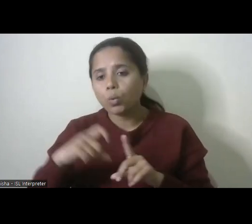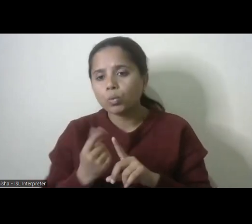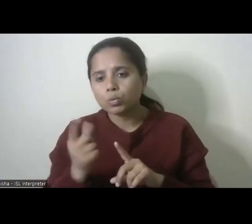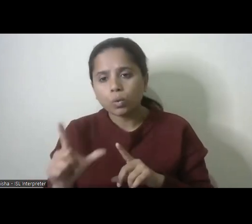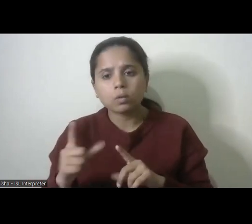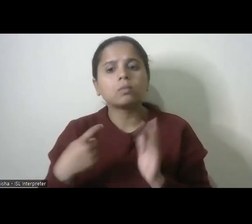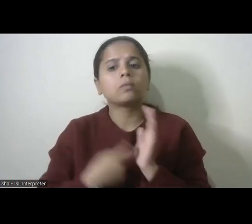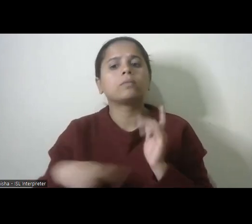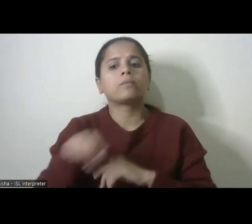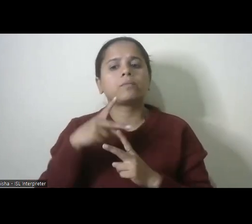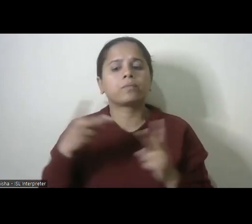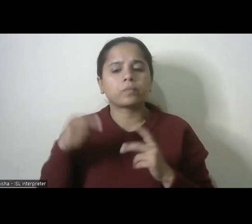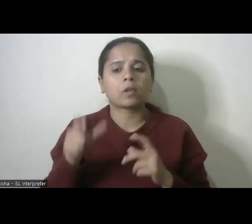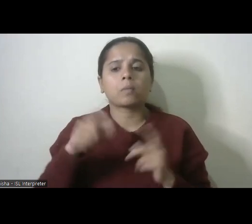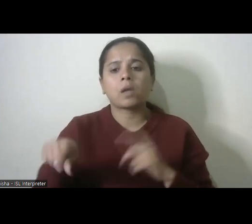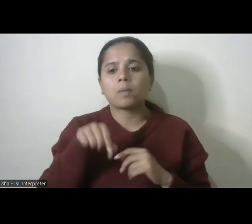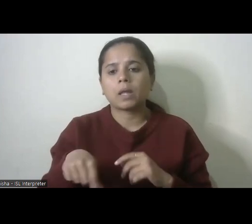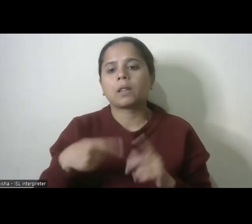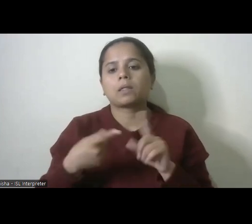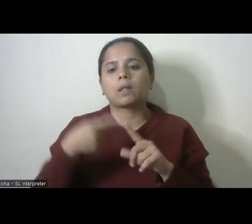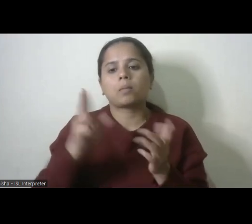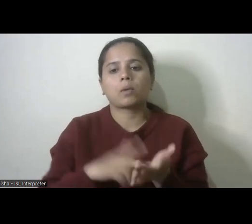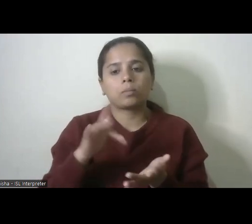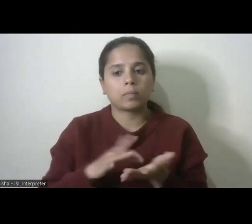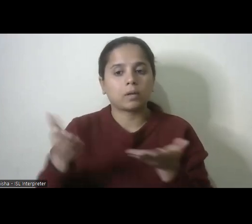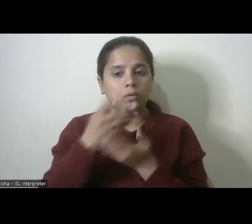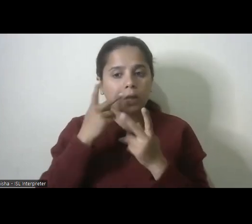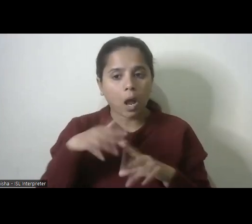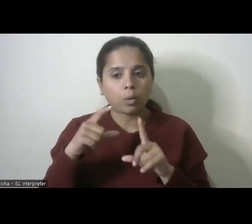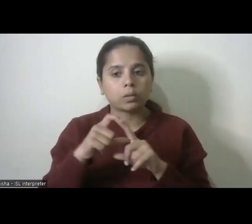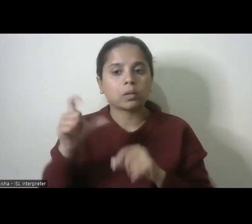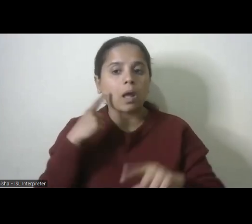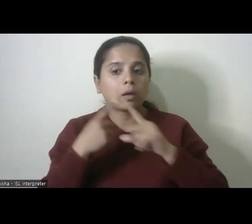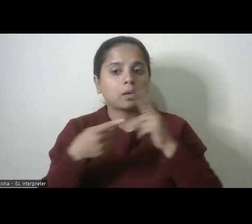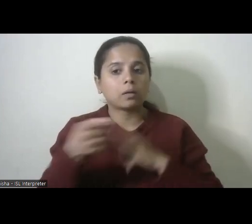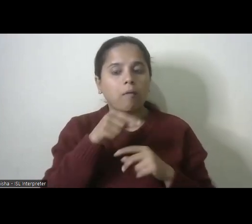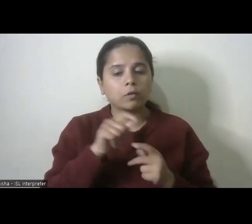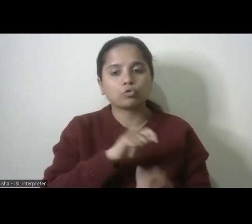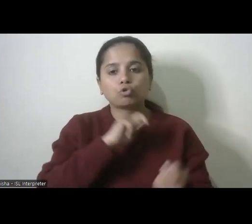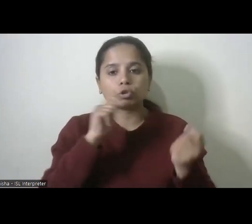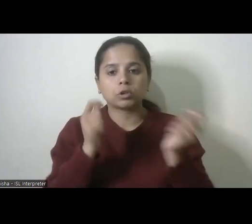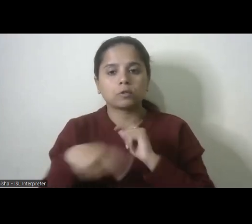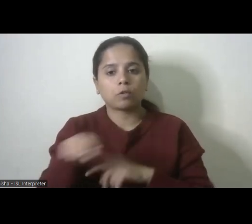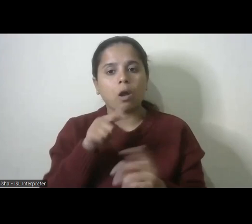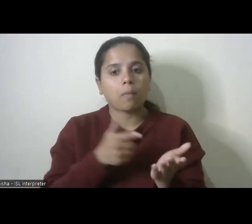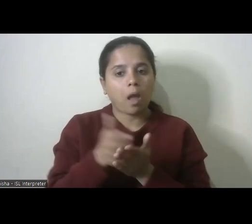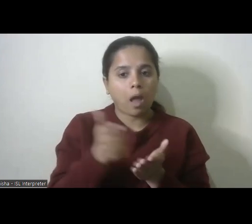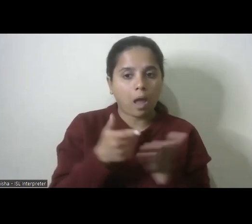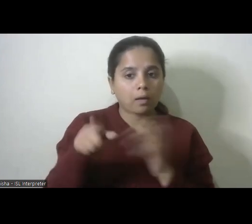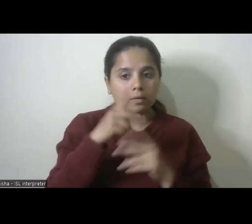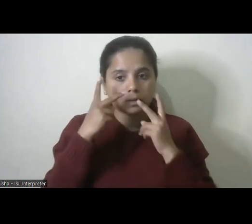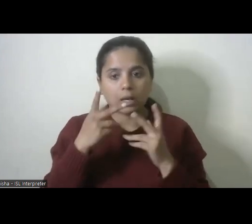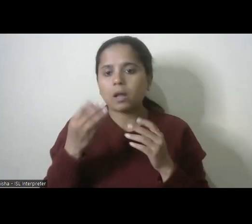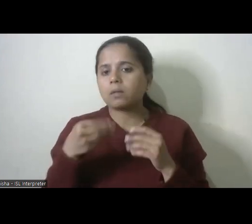in the chemical industrial belt in Tamil Nadu, and looking at how Dalits were transitioned from agriculture into the